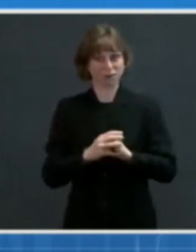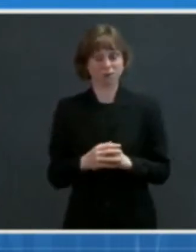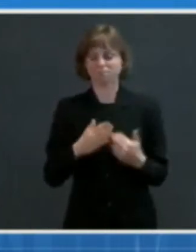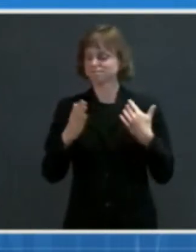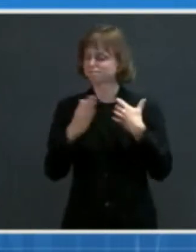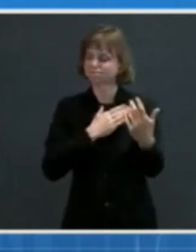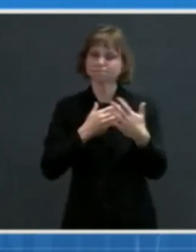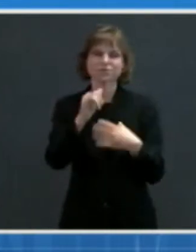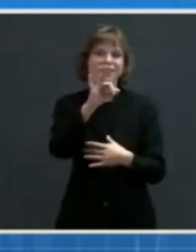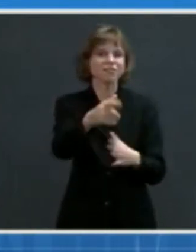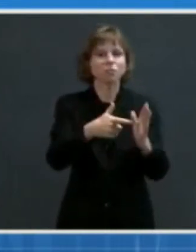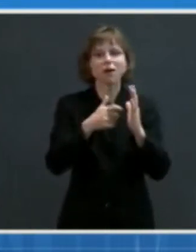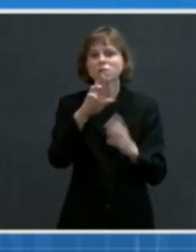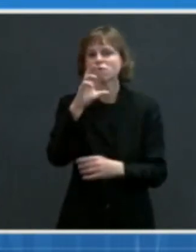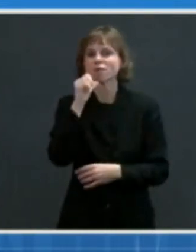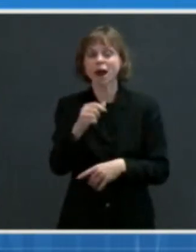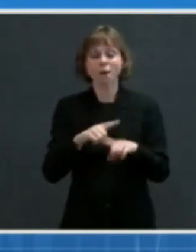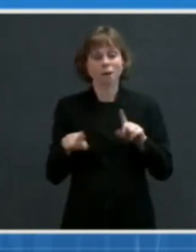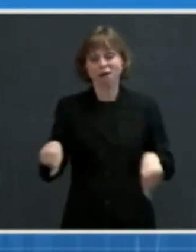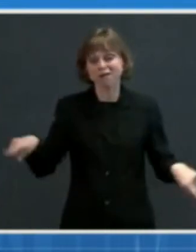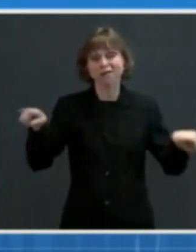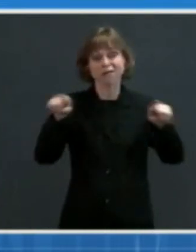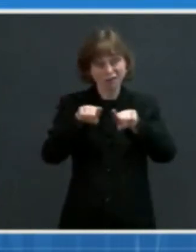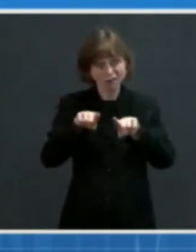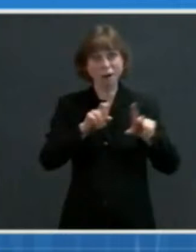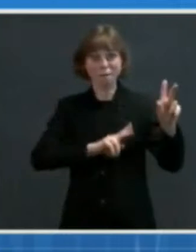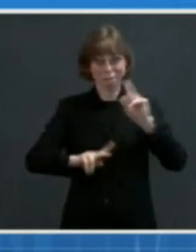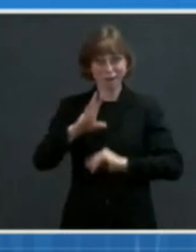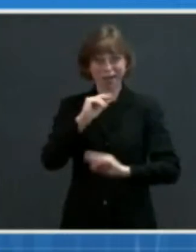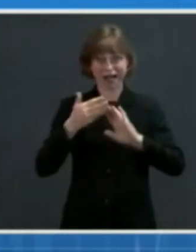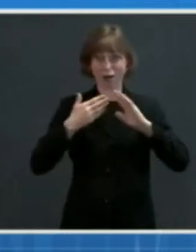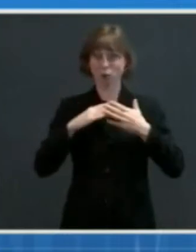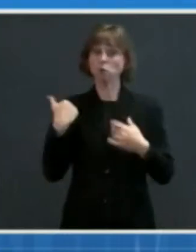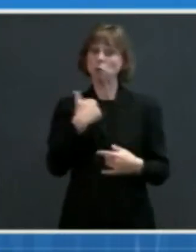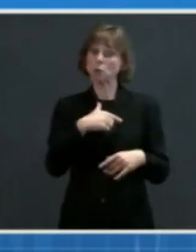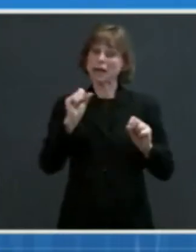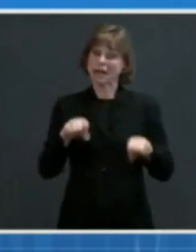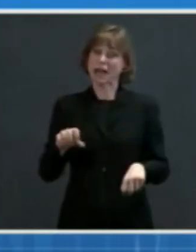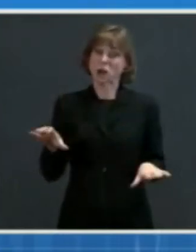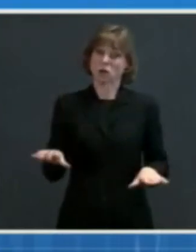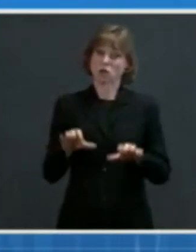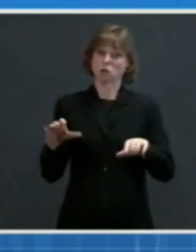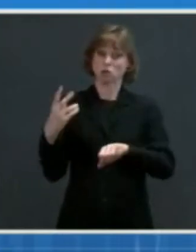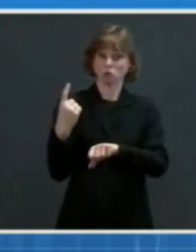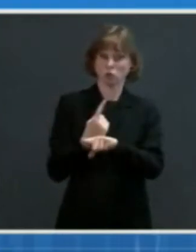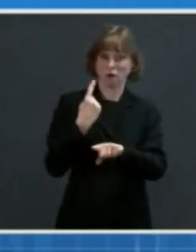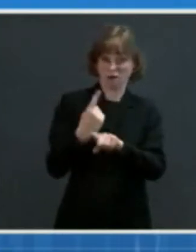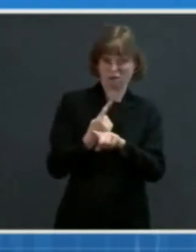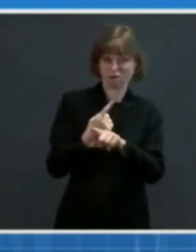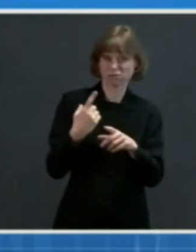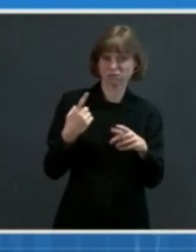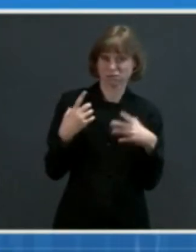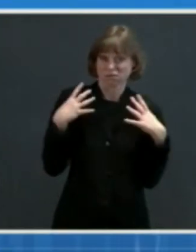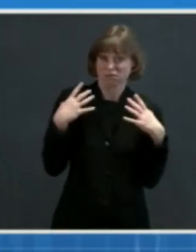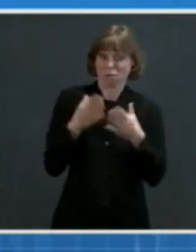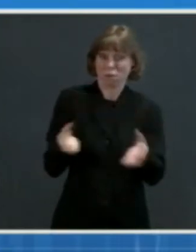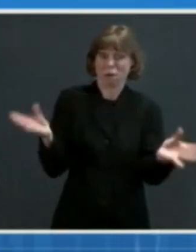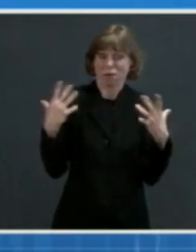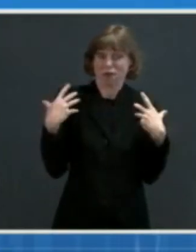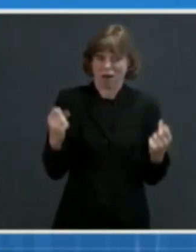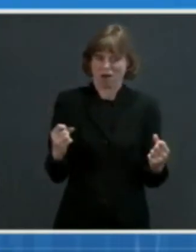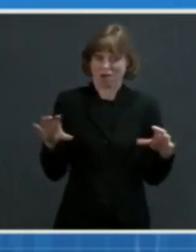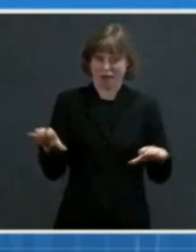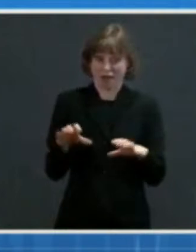not, as individuals and as communities, we can still take the right public health action to protect ourselves and others. Wearing